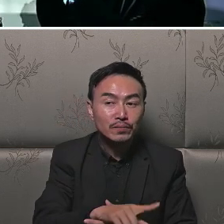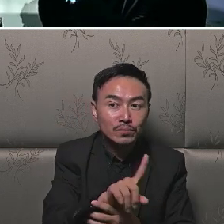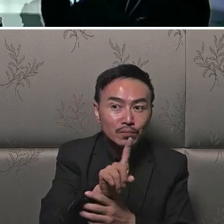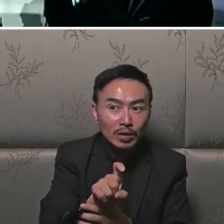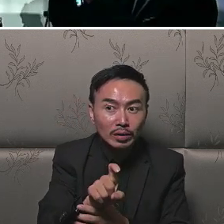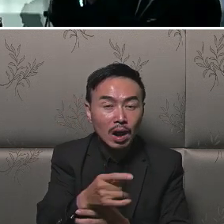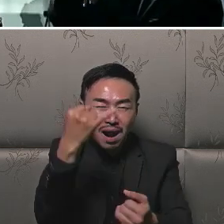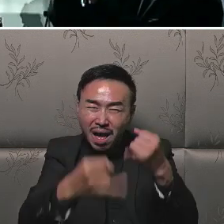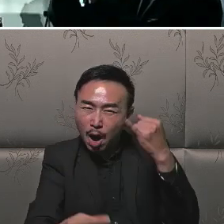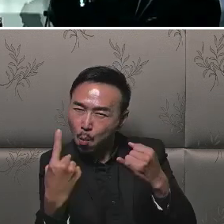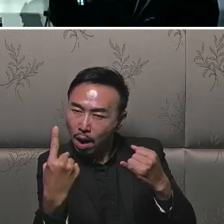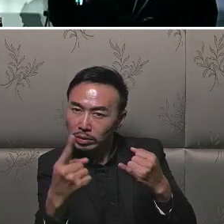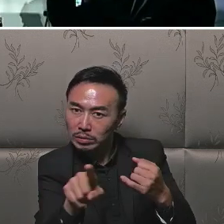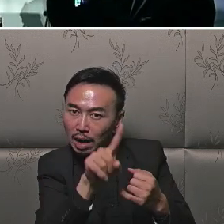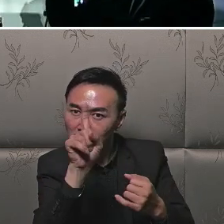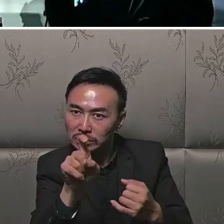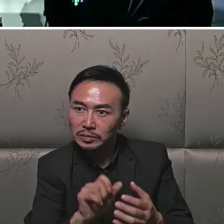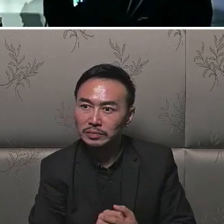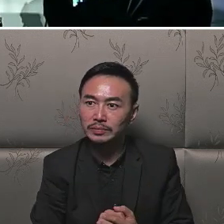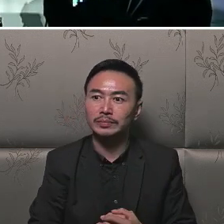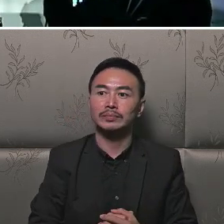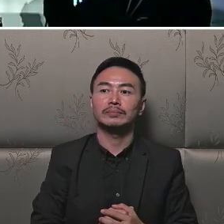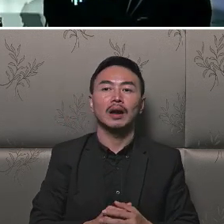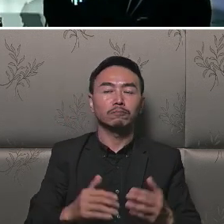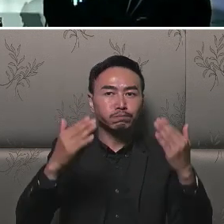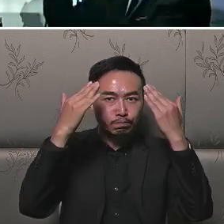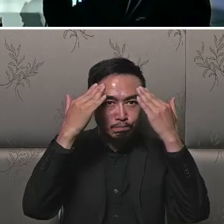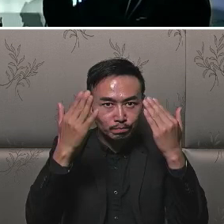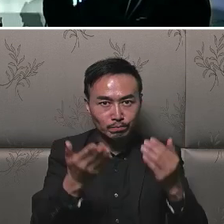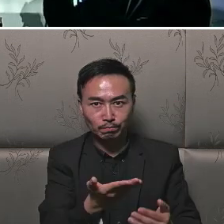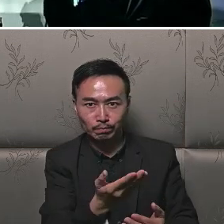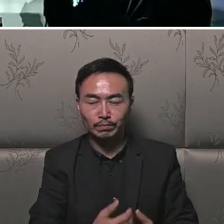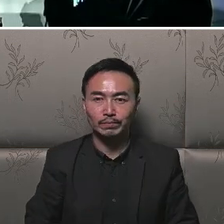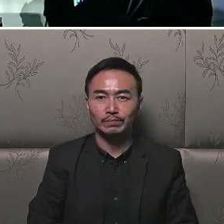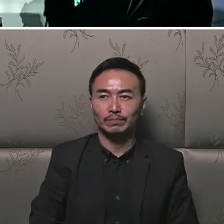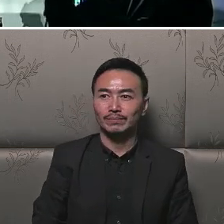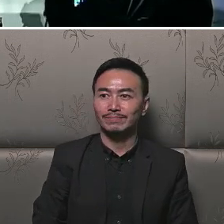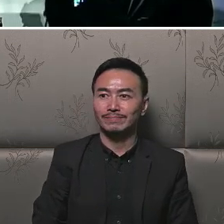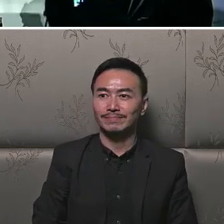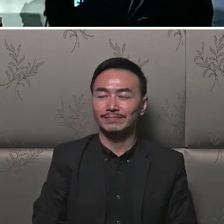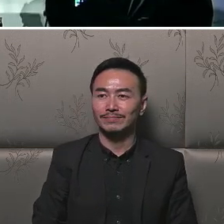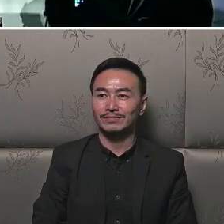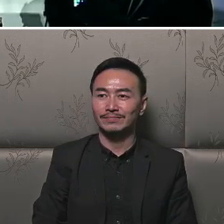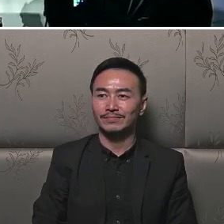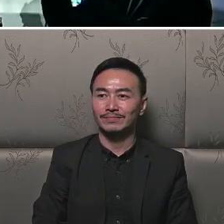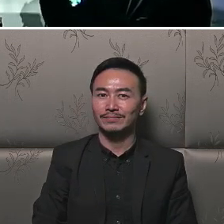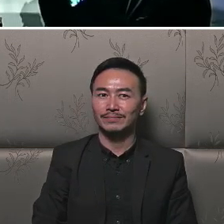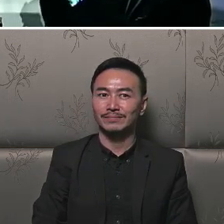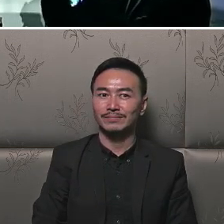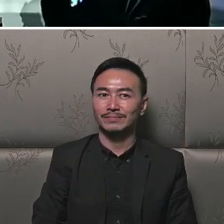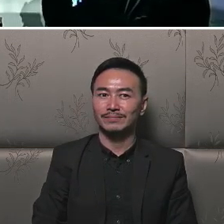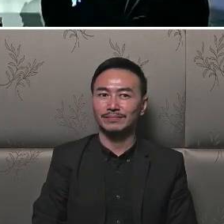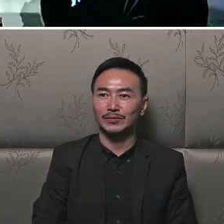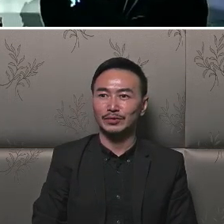Namaste. I think some of the quiet was also because of the dilemma, Tammy,